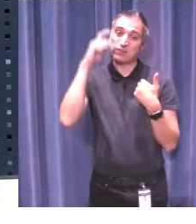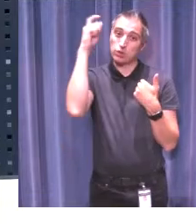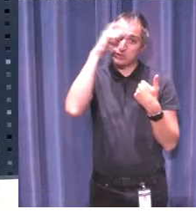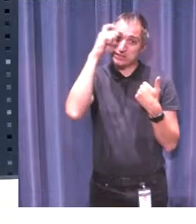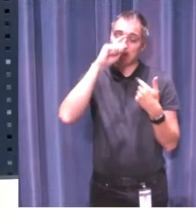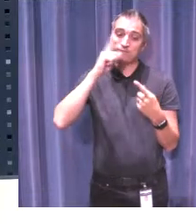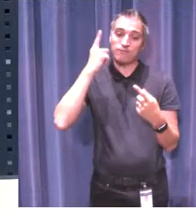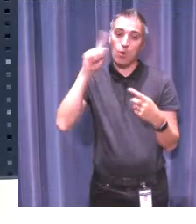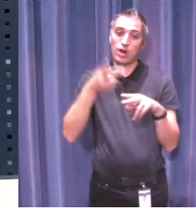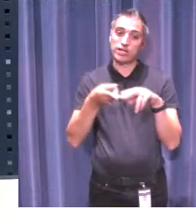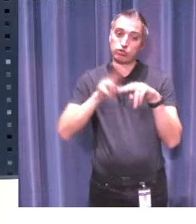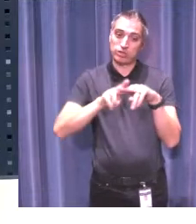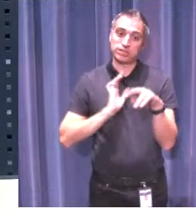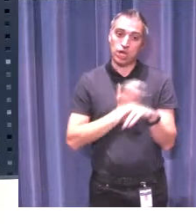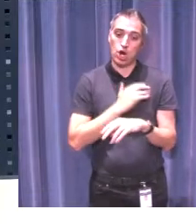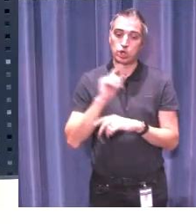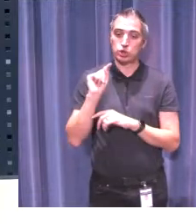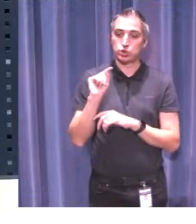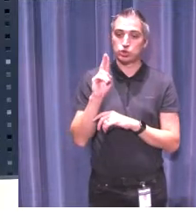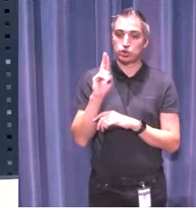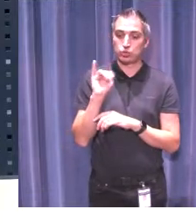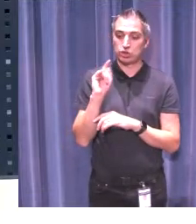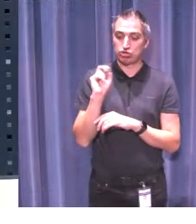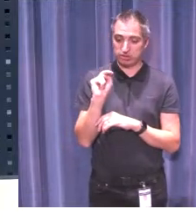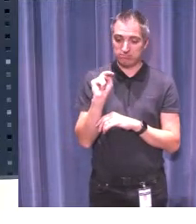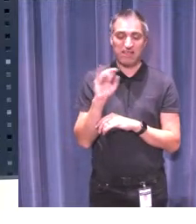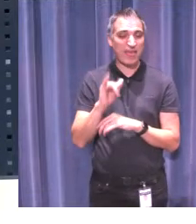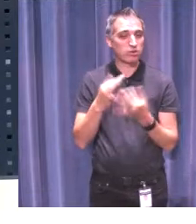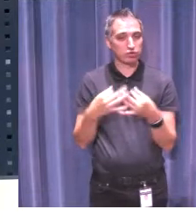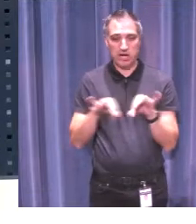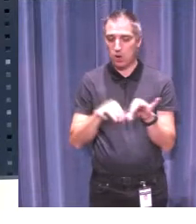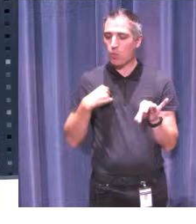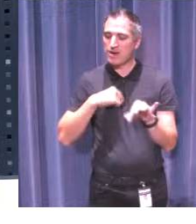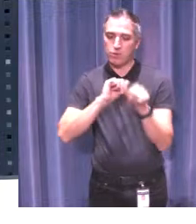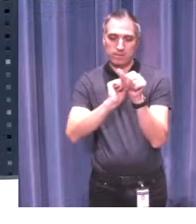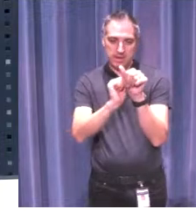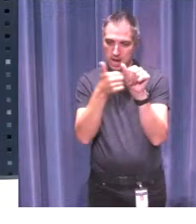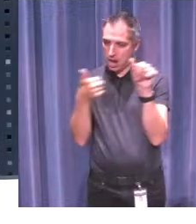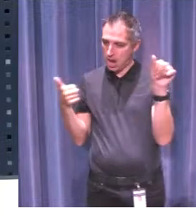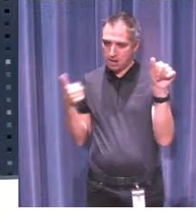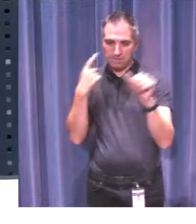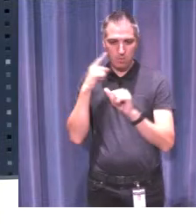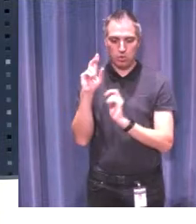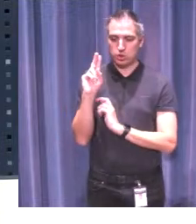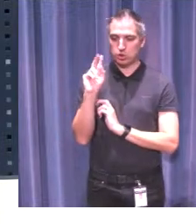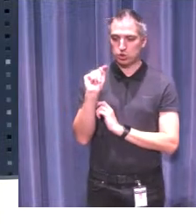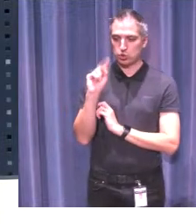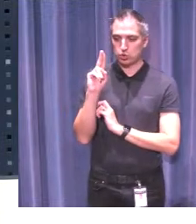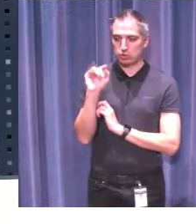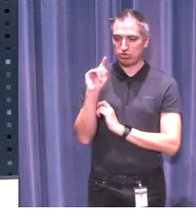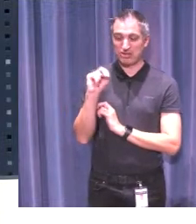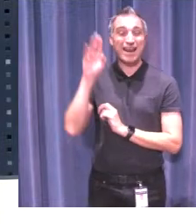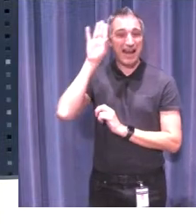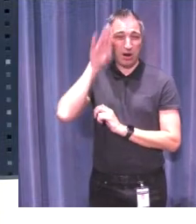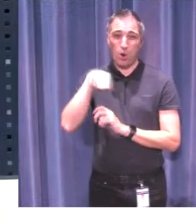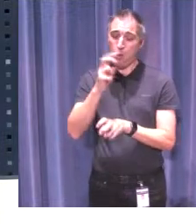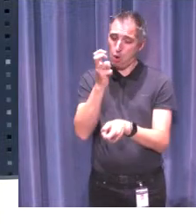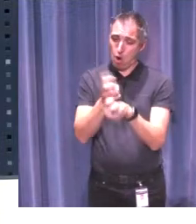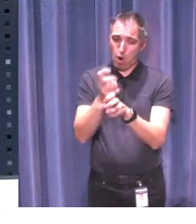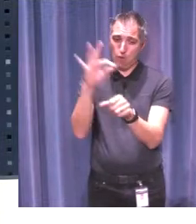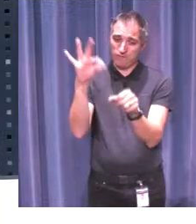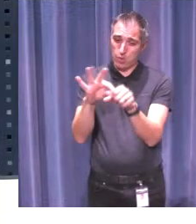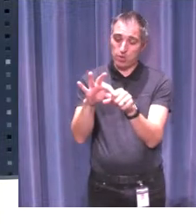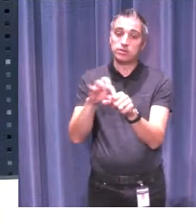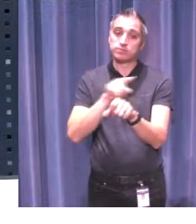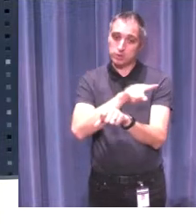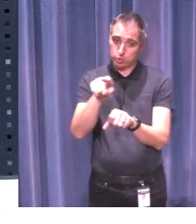critical for us. We had been behind on tuition for several years, and I know that was a tough vote, and you made